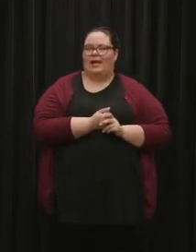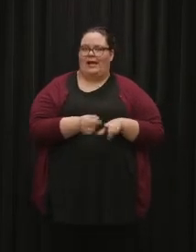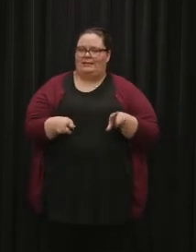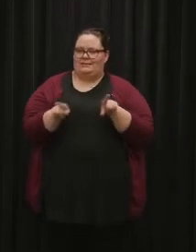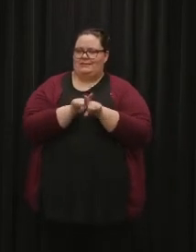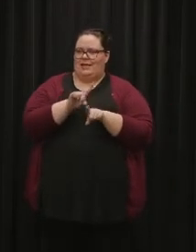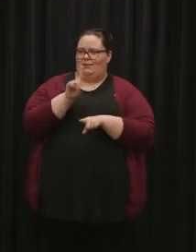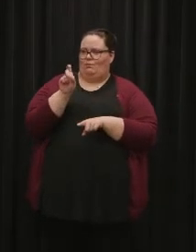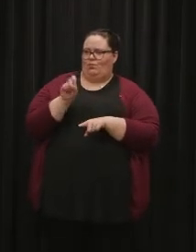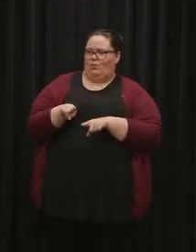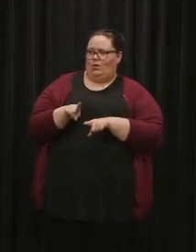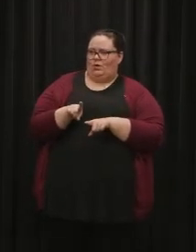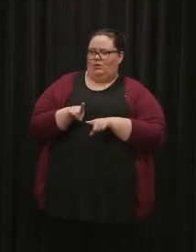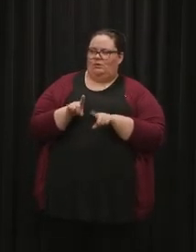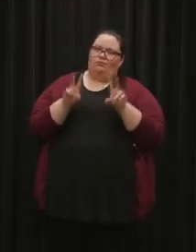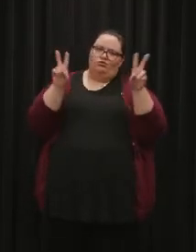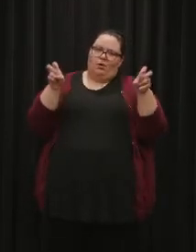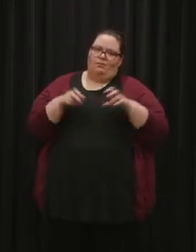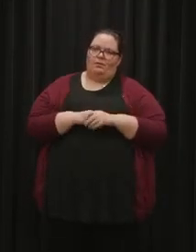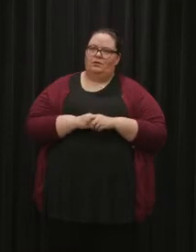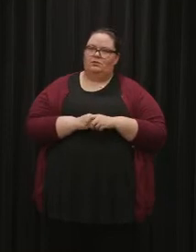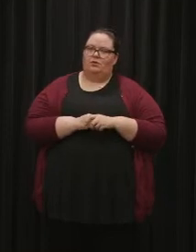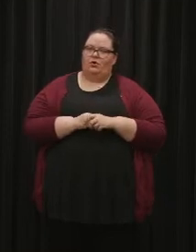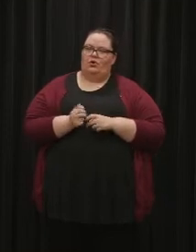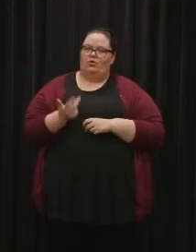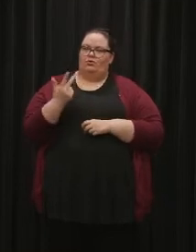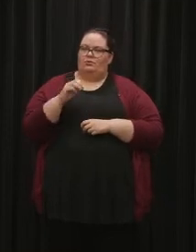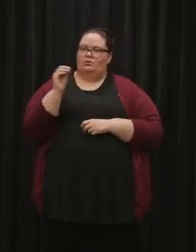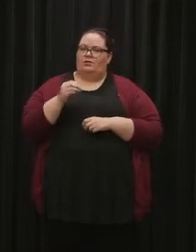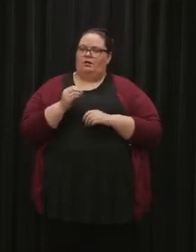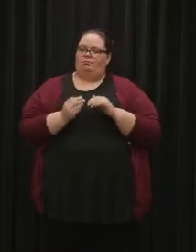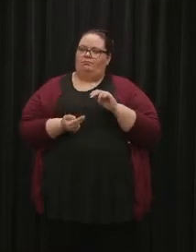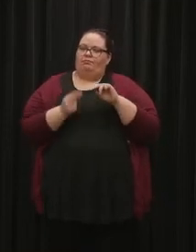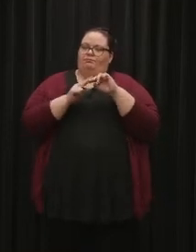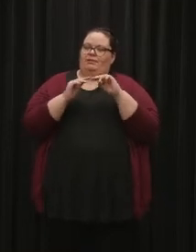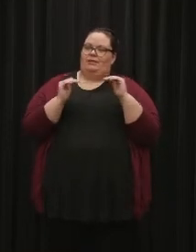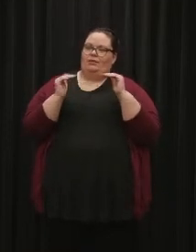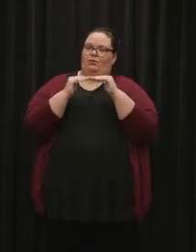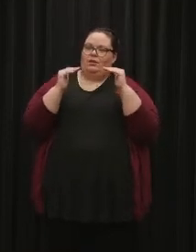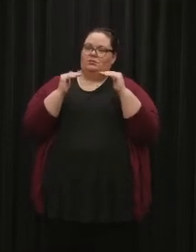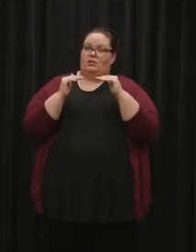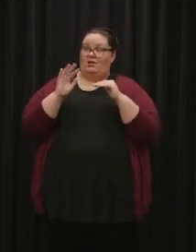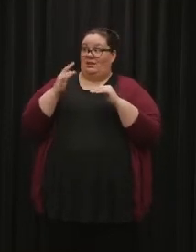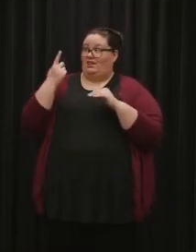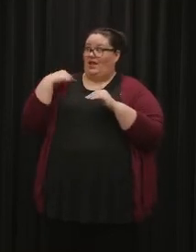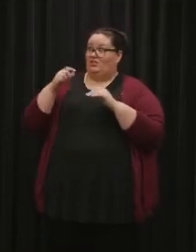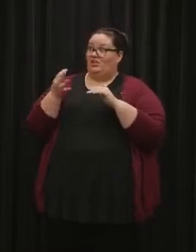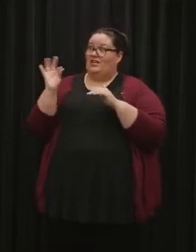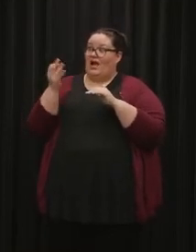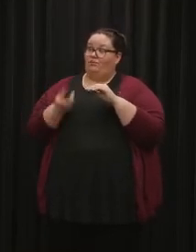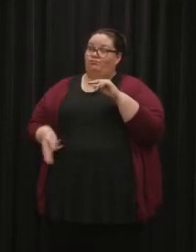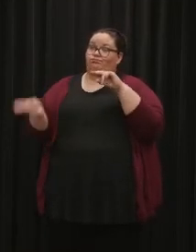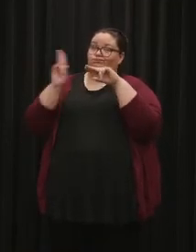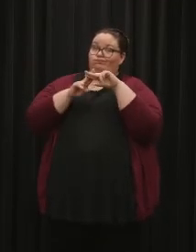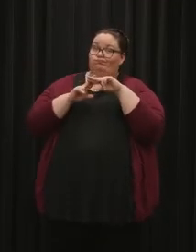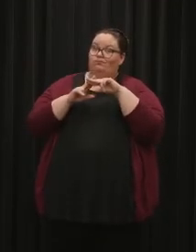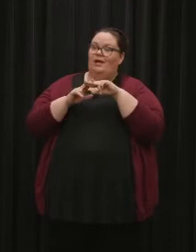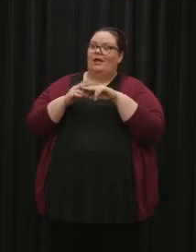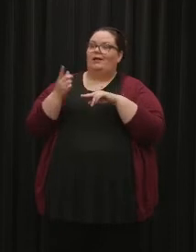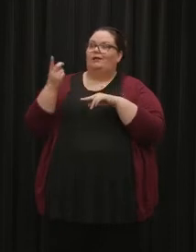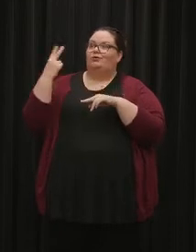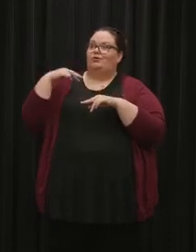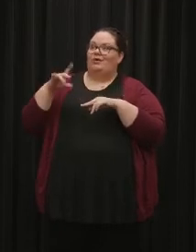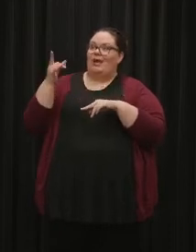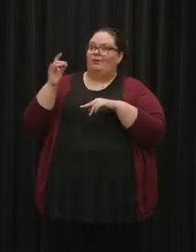subject, it's a 3% bump in equalization. Last year, that bump was 9%, 8% the year